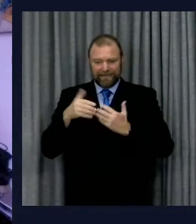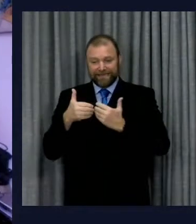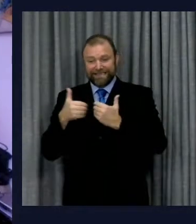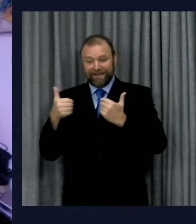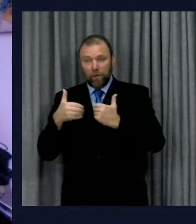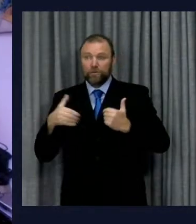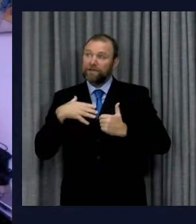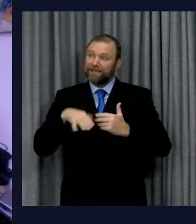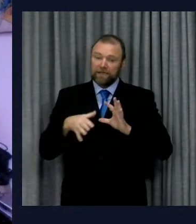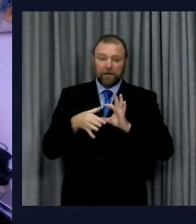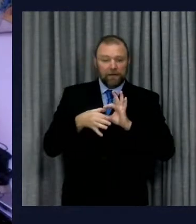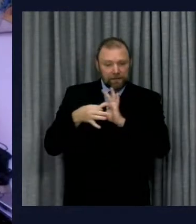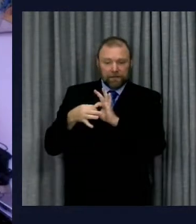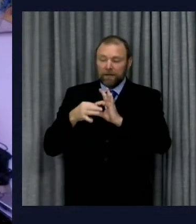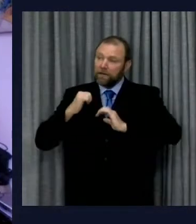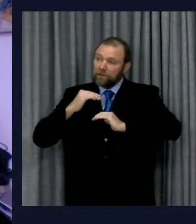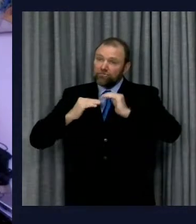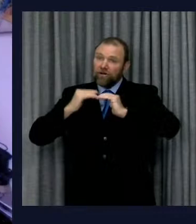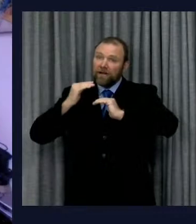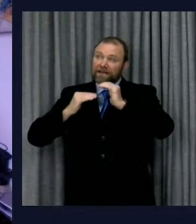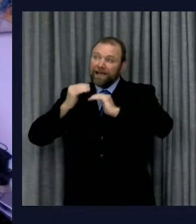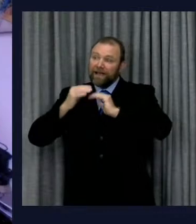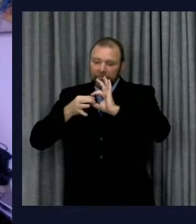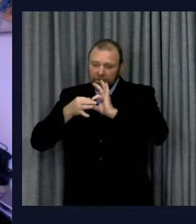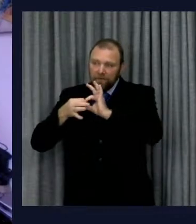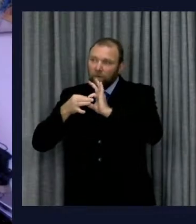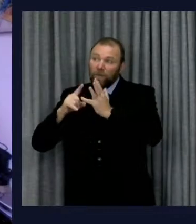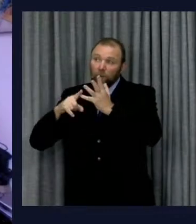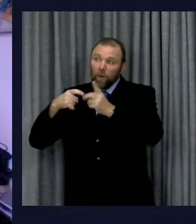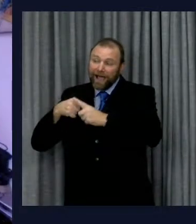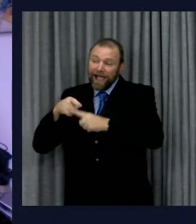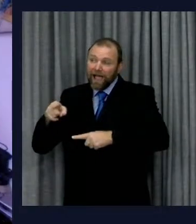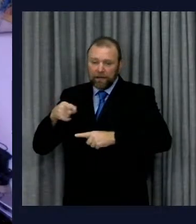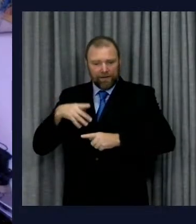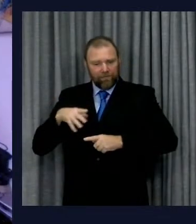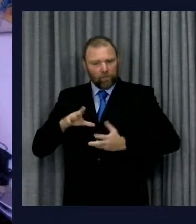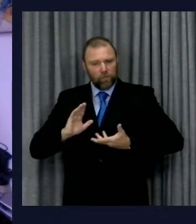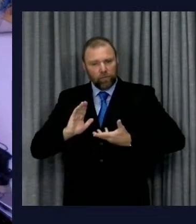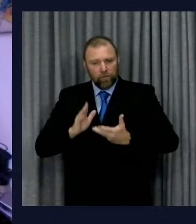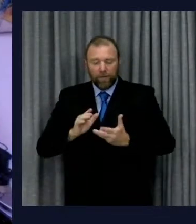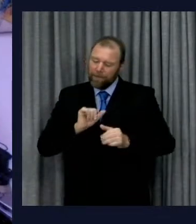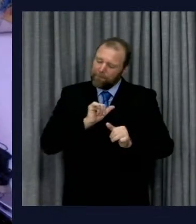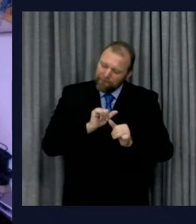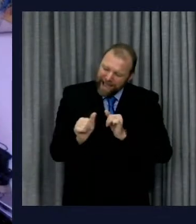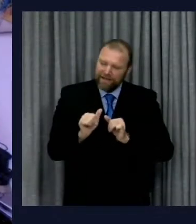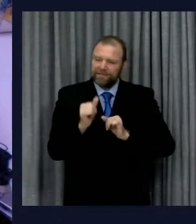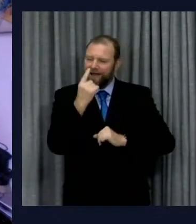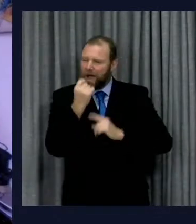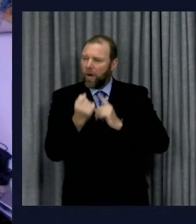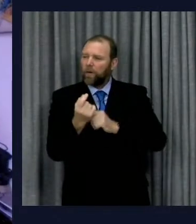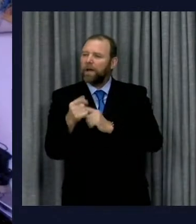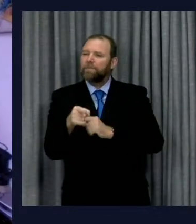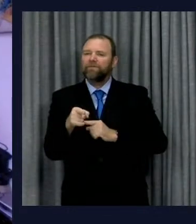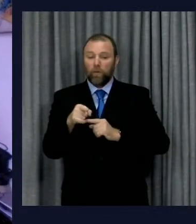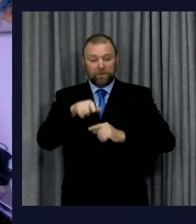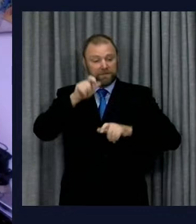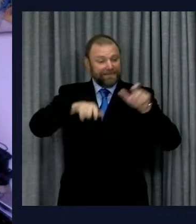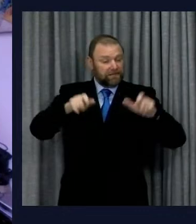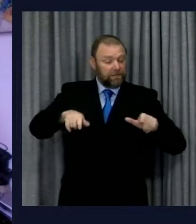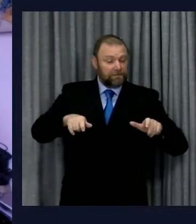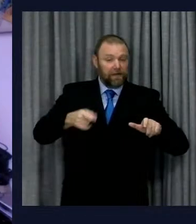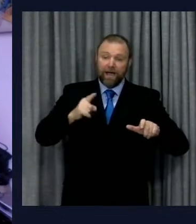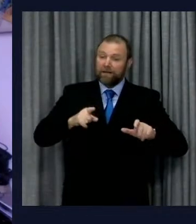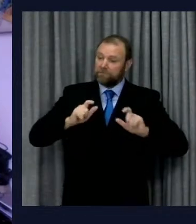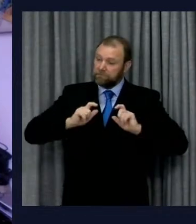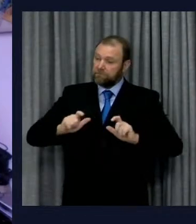cooperation and collaboration between governments of the UK if we are to deliver the best possible outcomes for citizens and to preserve